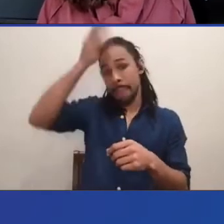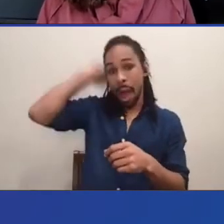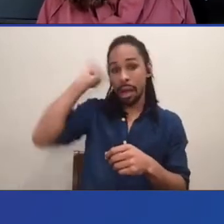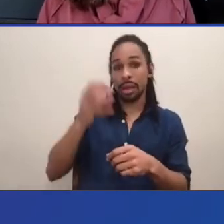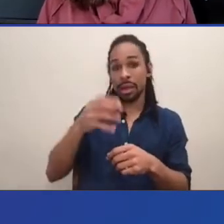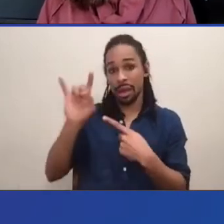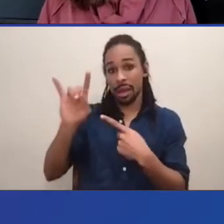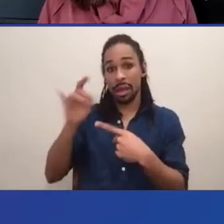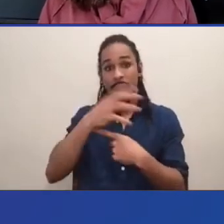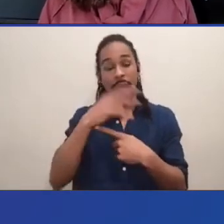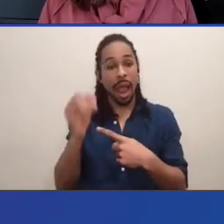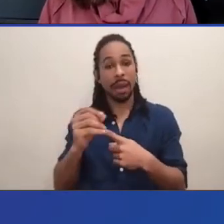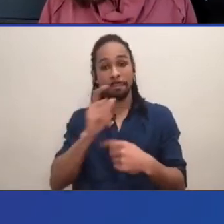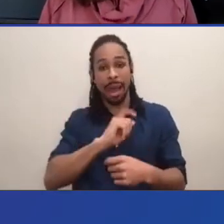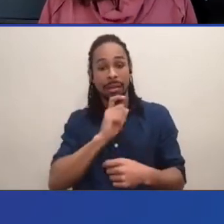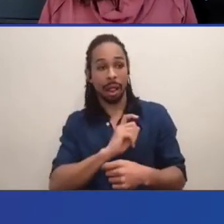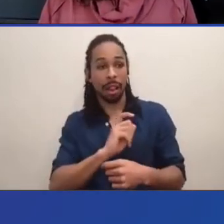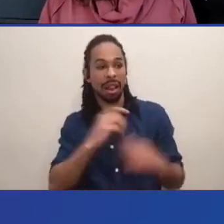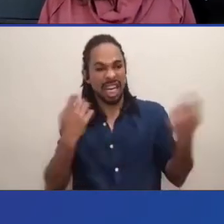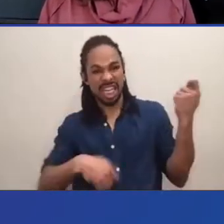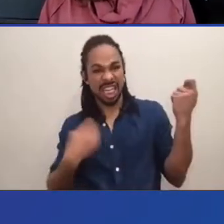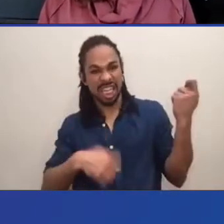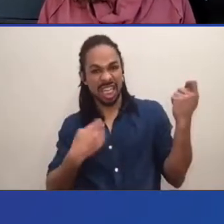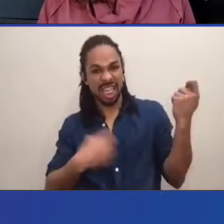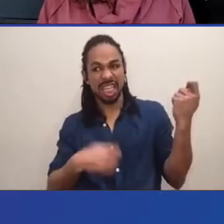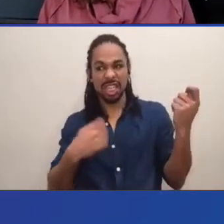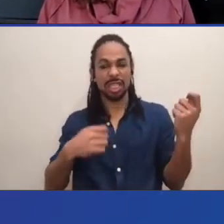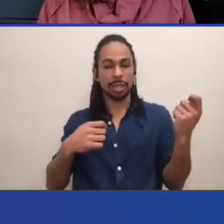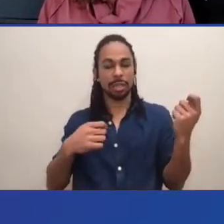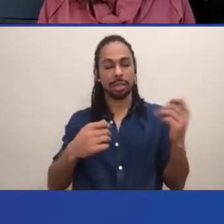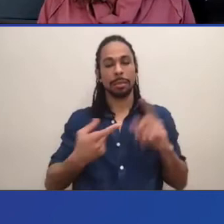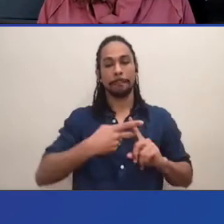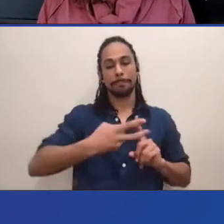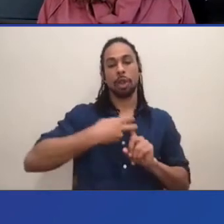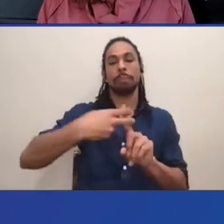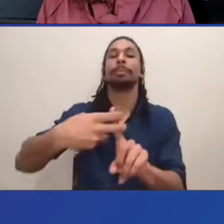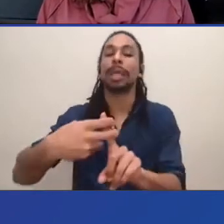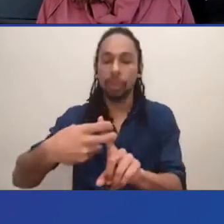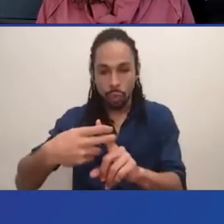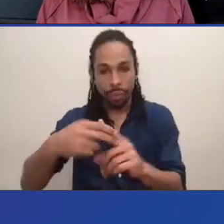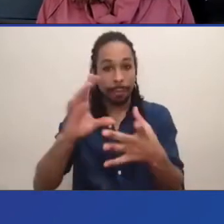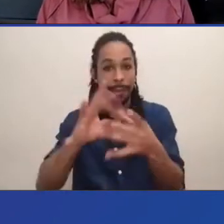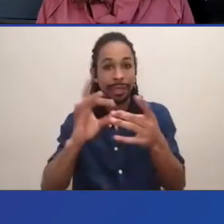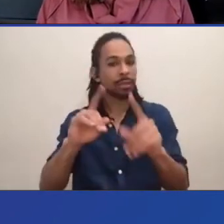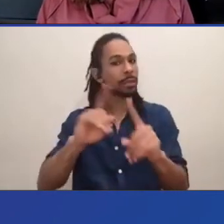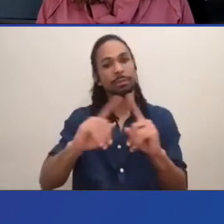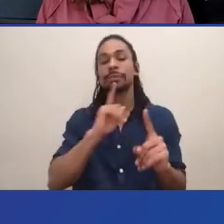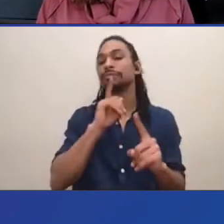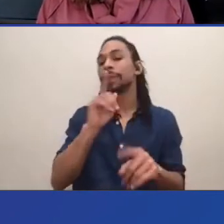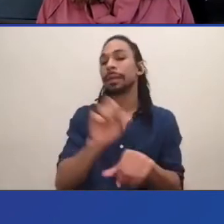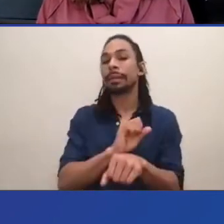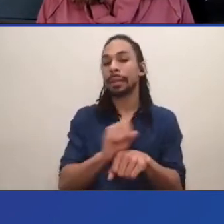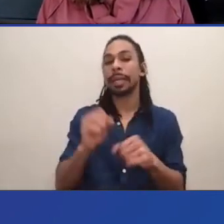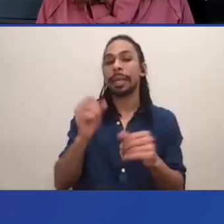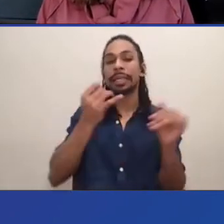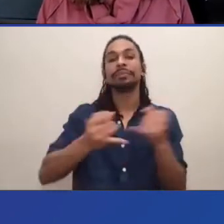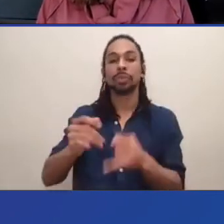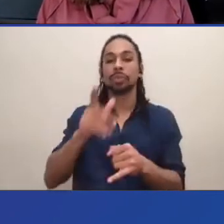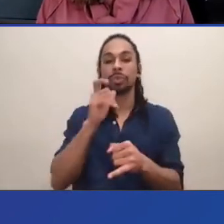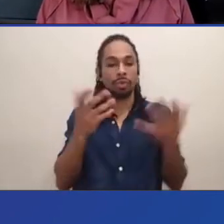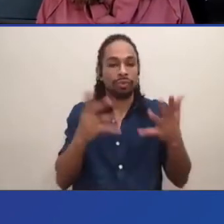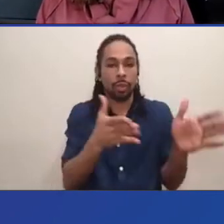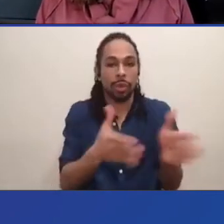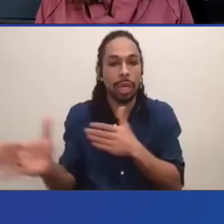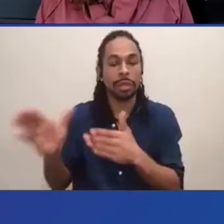the message aspect. But like it's actual individuals who already were organizing. One being Mark